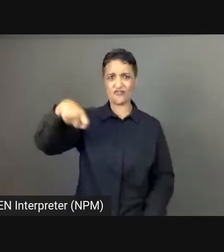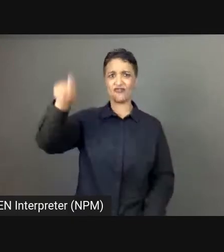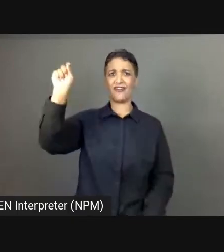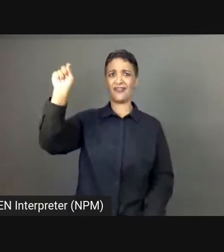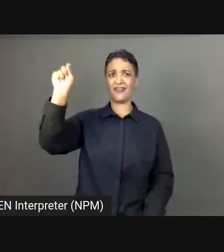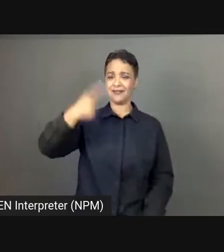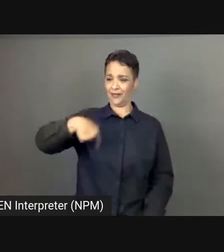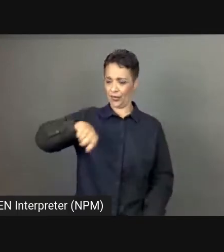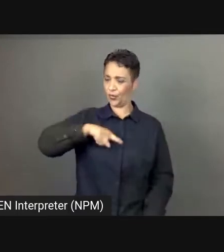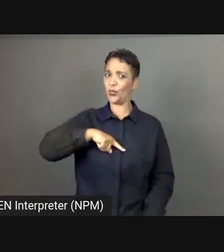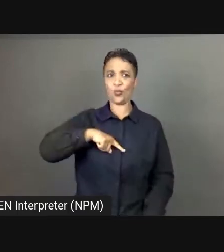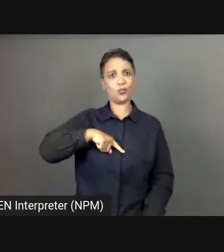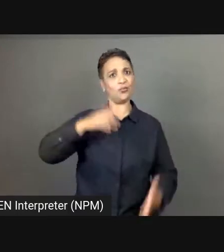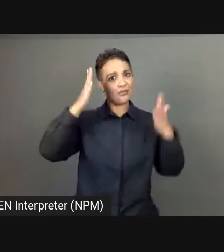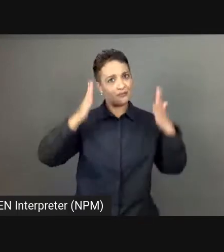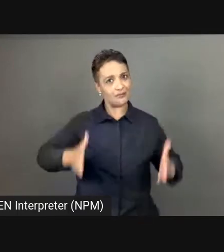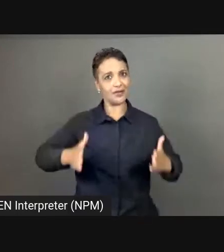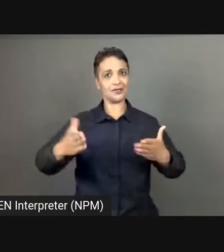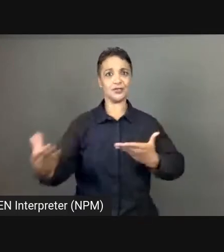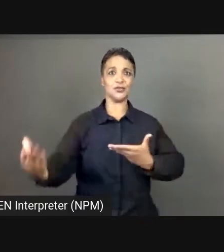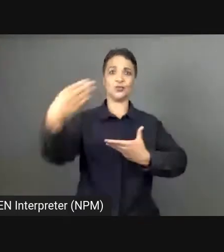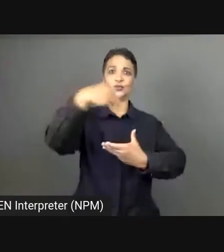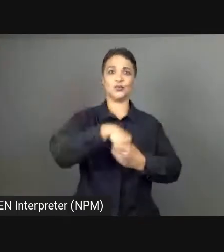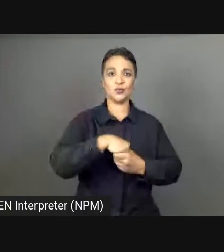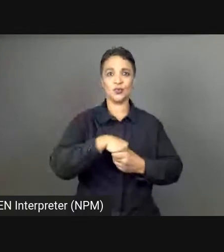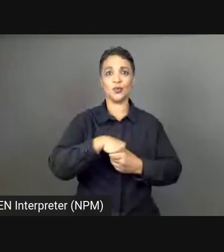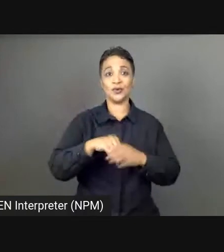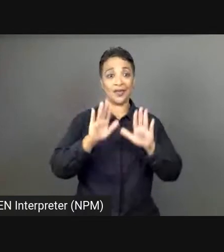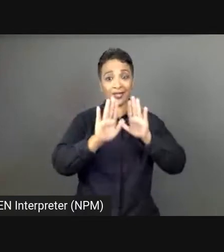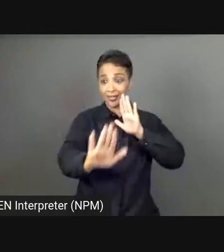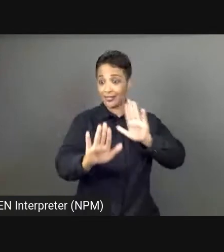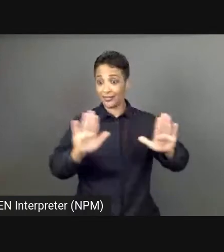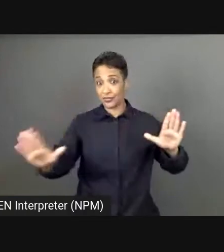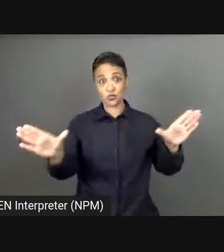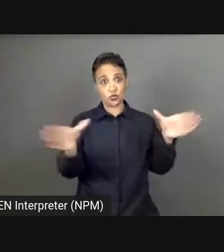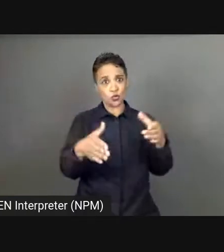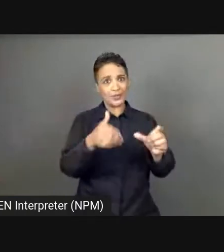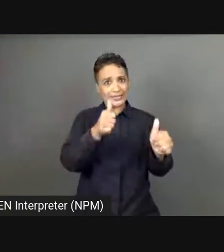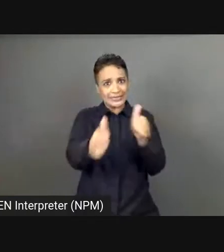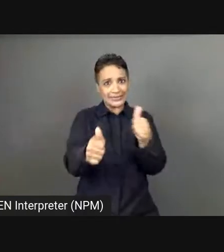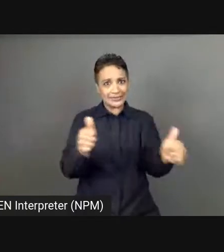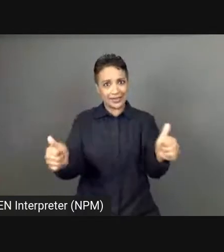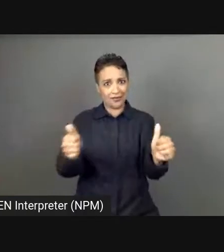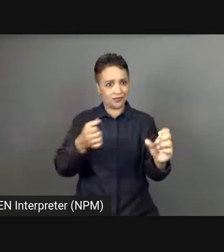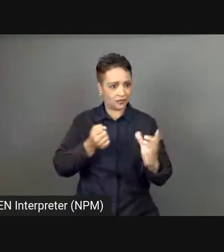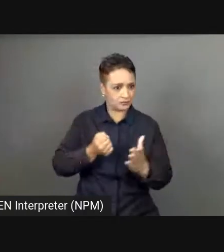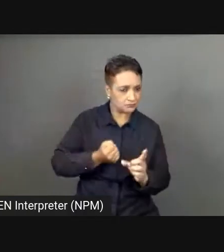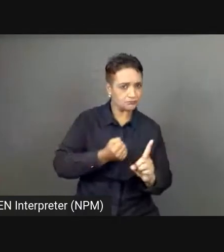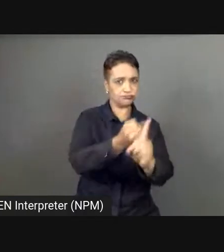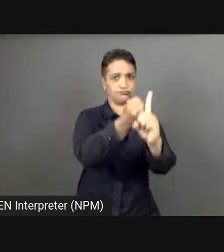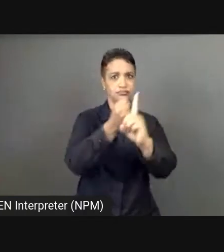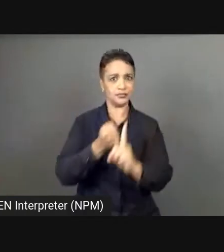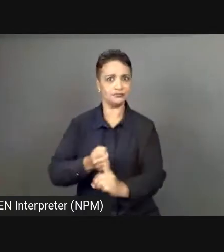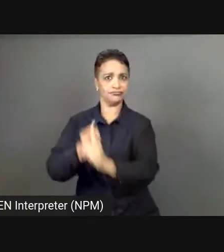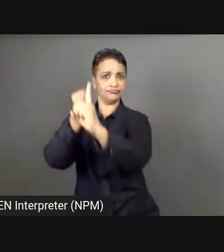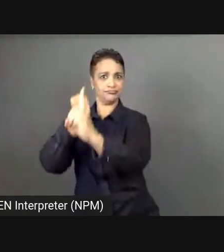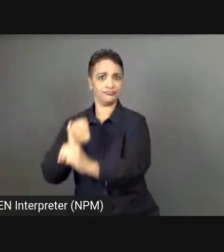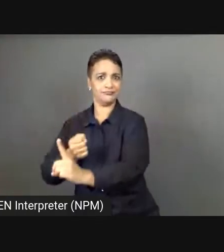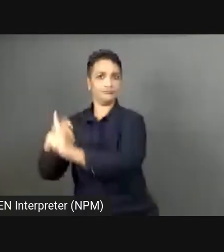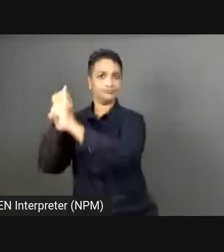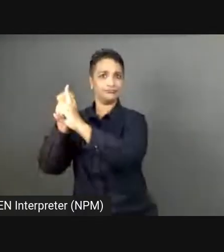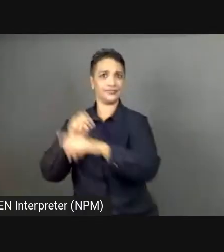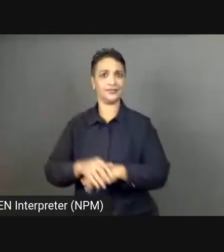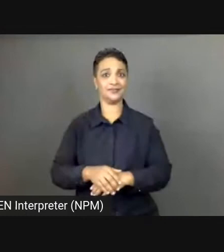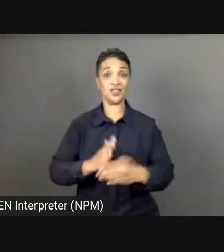their right to chart their destiny. And we're talking about the right of self-determination